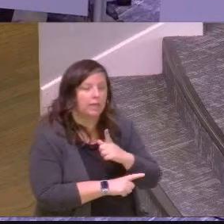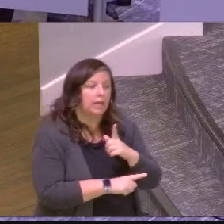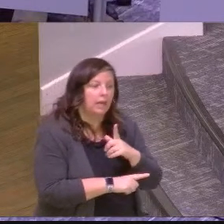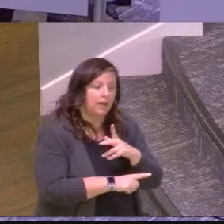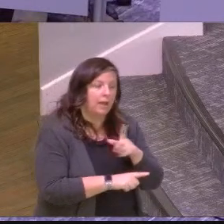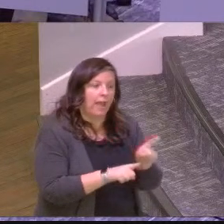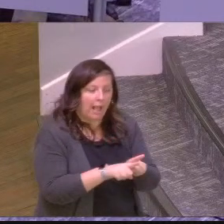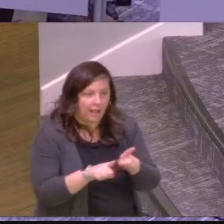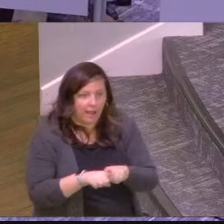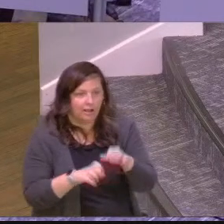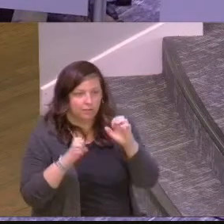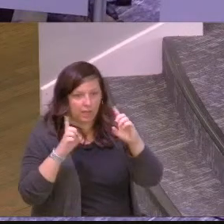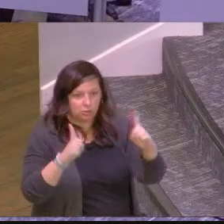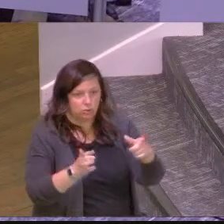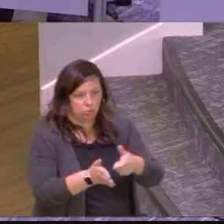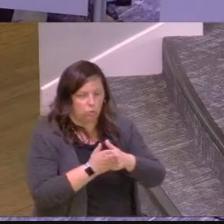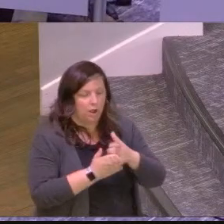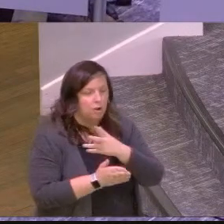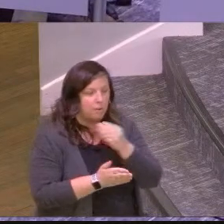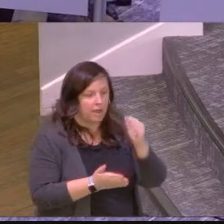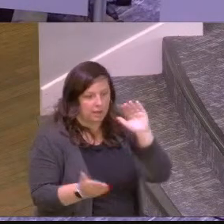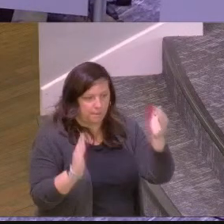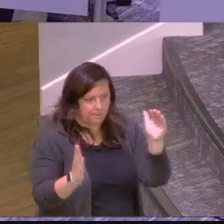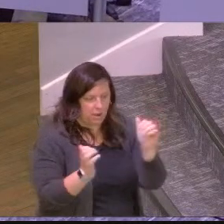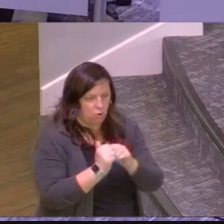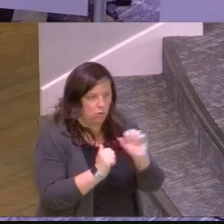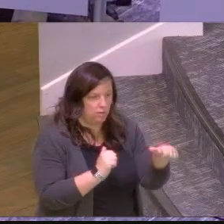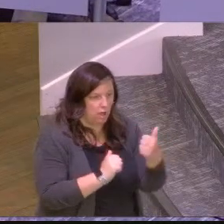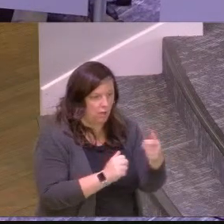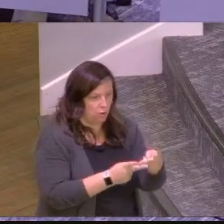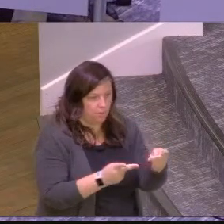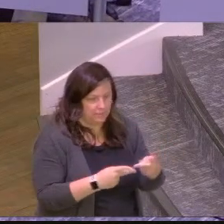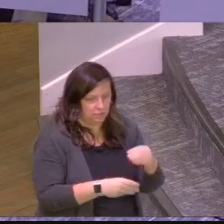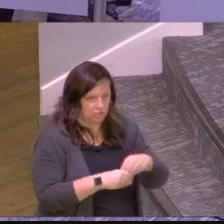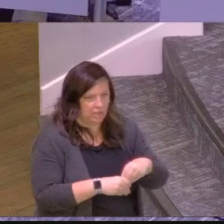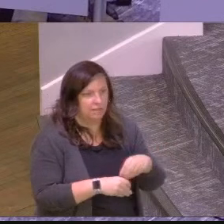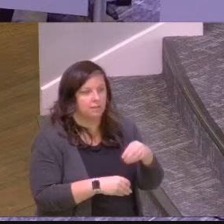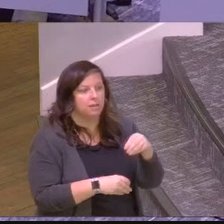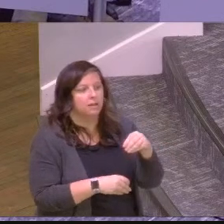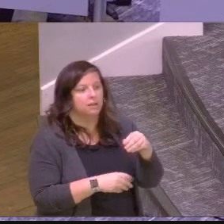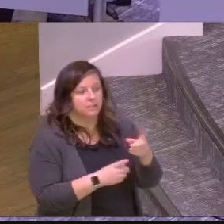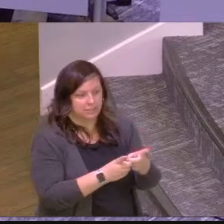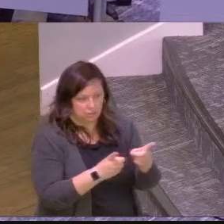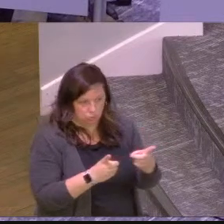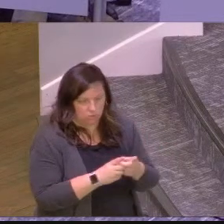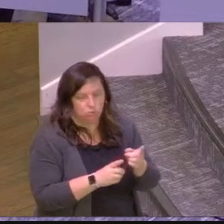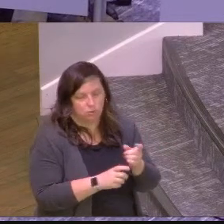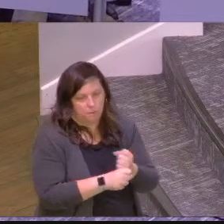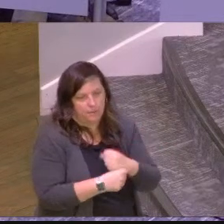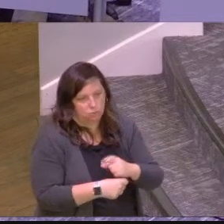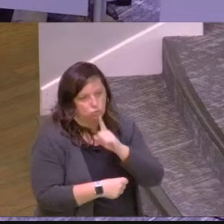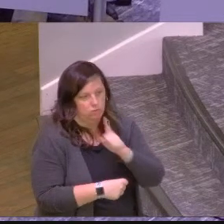requirements. And they can kind of compare that to other positions in the district just to make sure that they are fairly compensated.